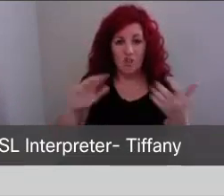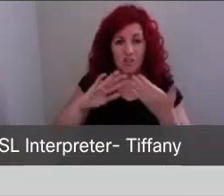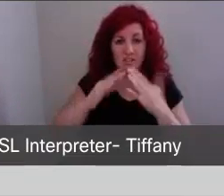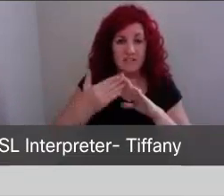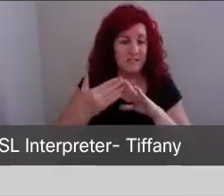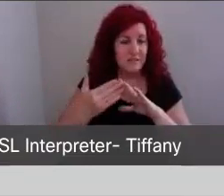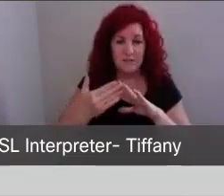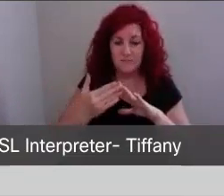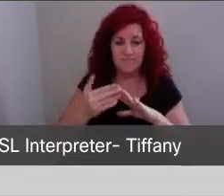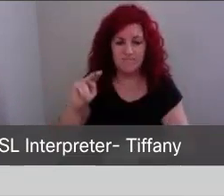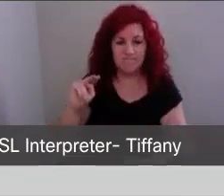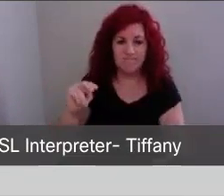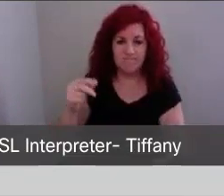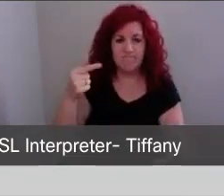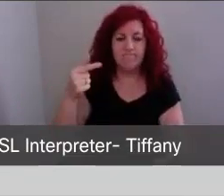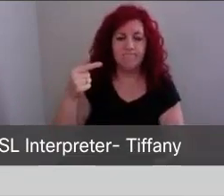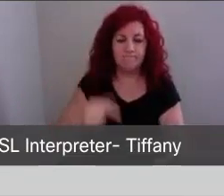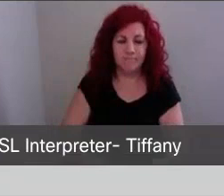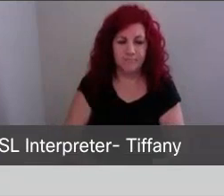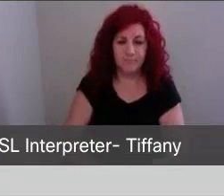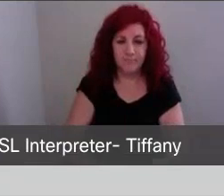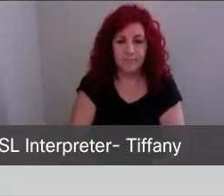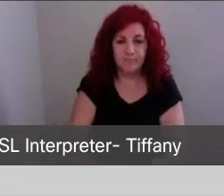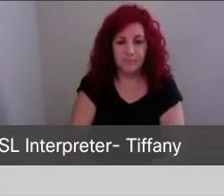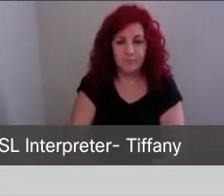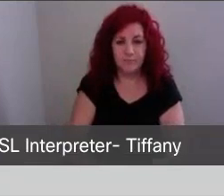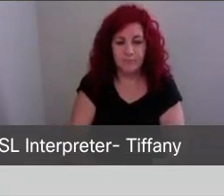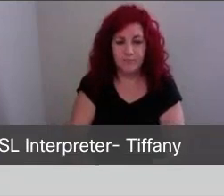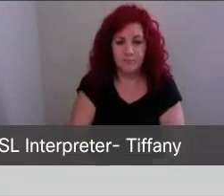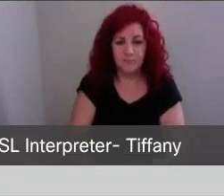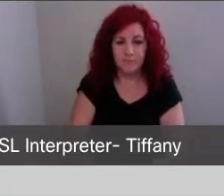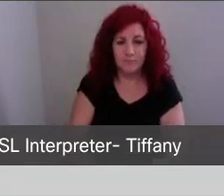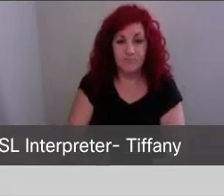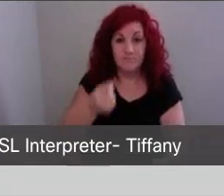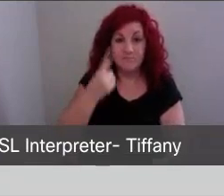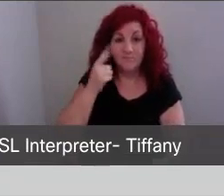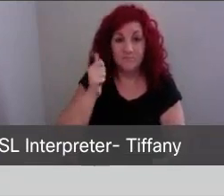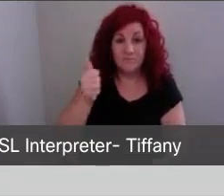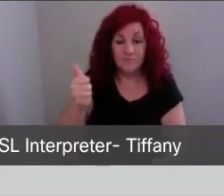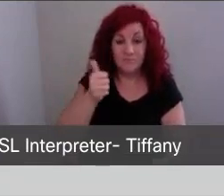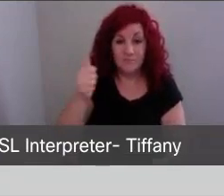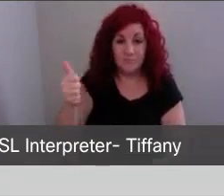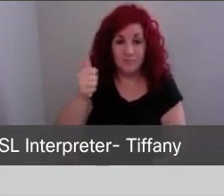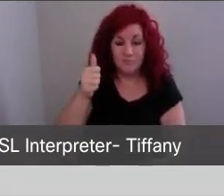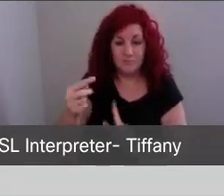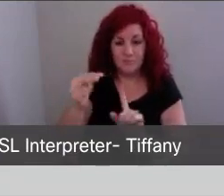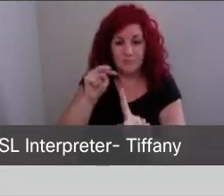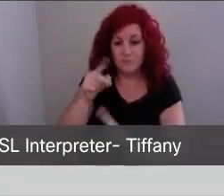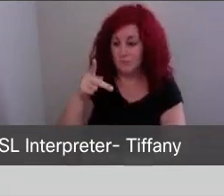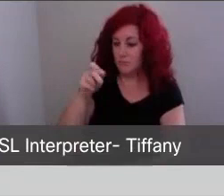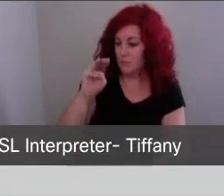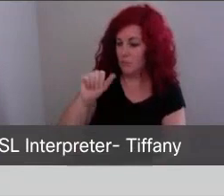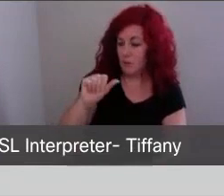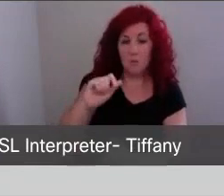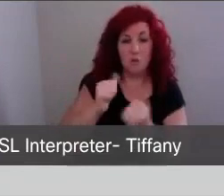be would not be a good idea. Using a transportation perspective, Pima Association